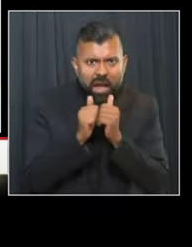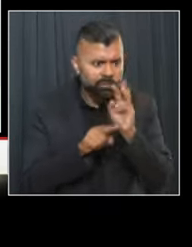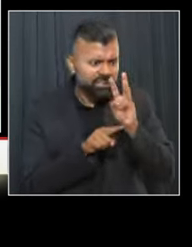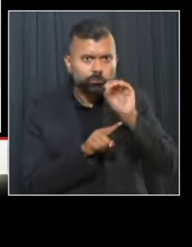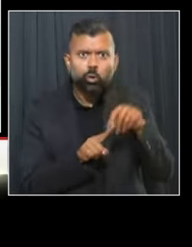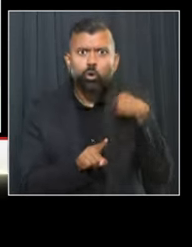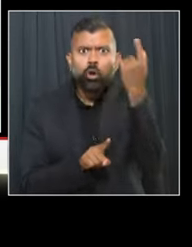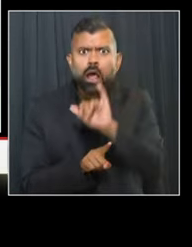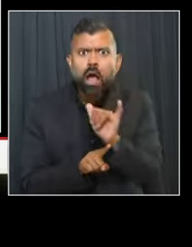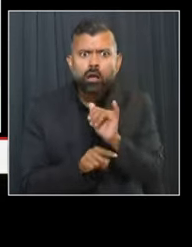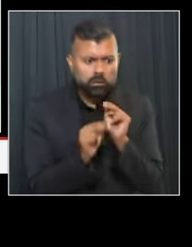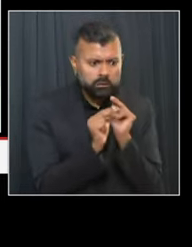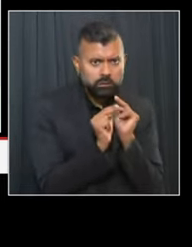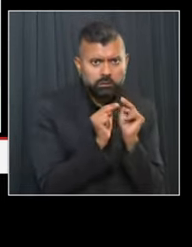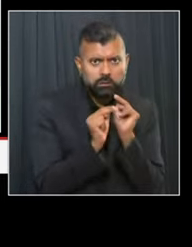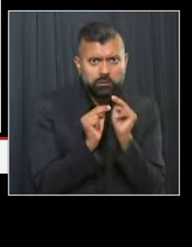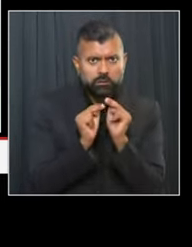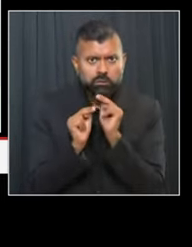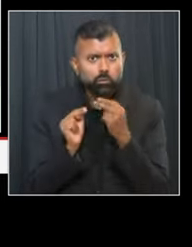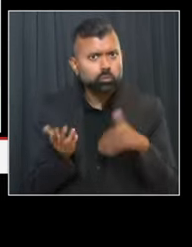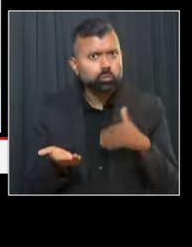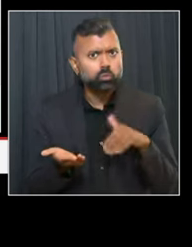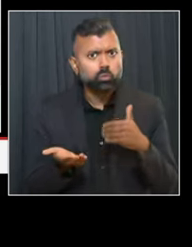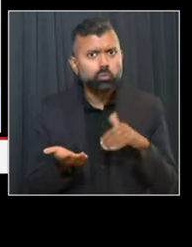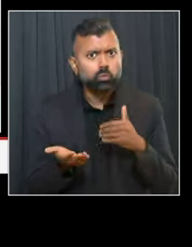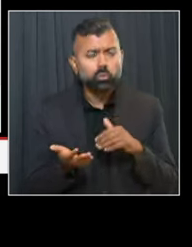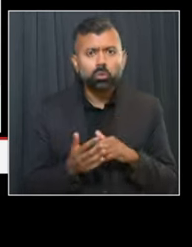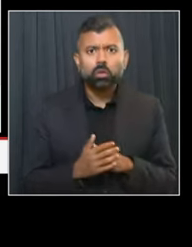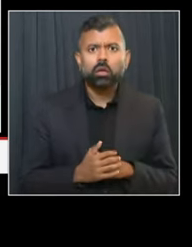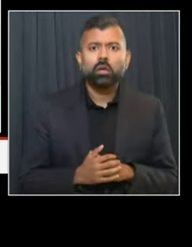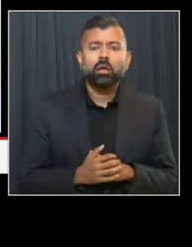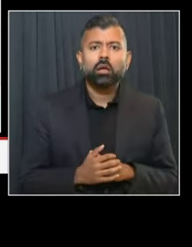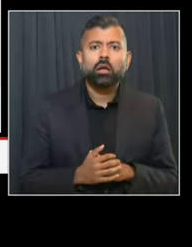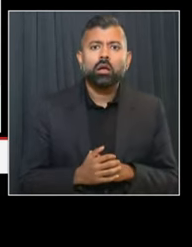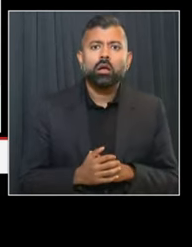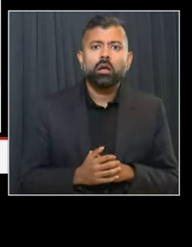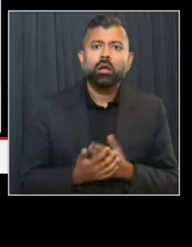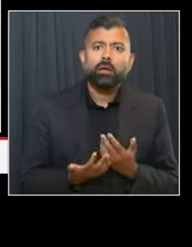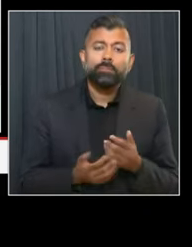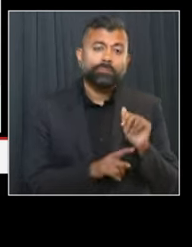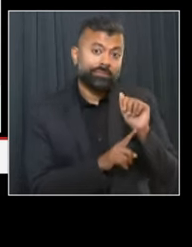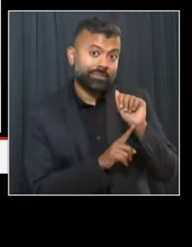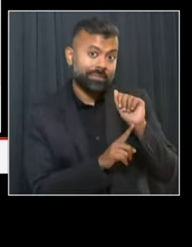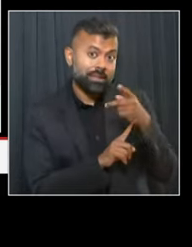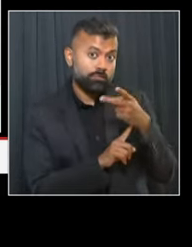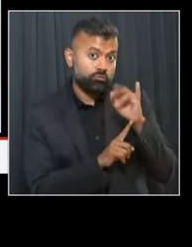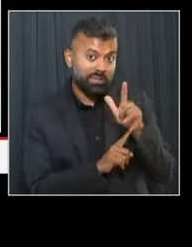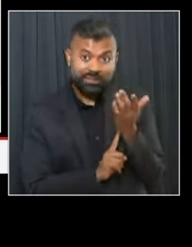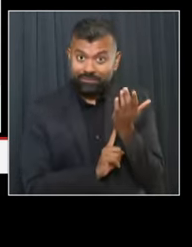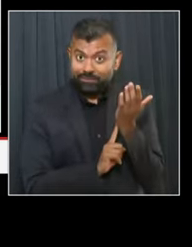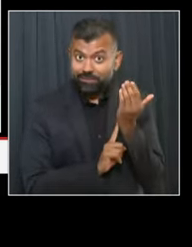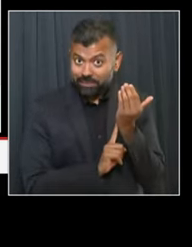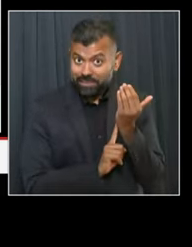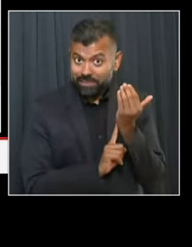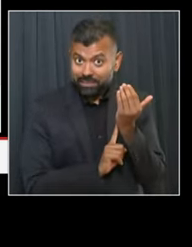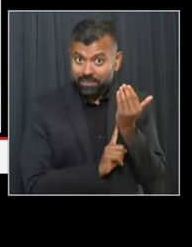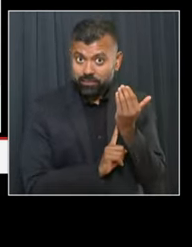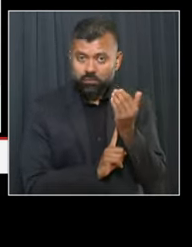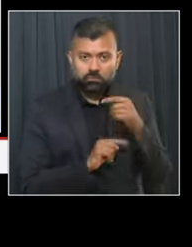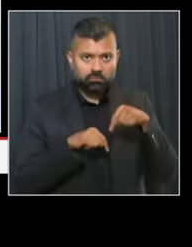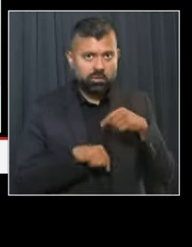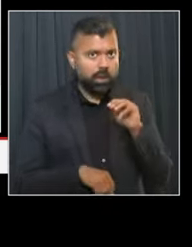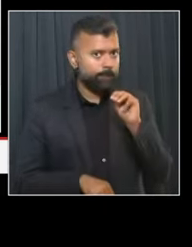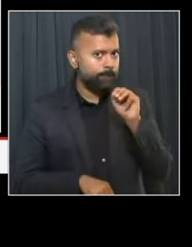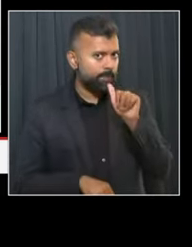after that, really the day after April 14th, we issued a mayor's order where the mayor called on agencies to essentially freeze